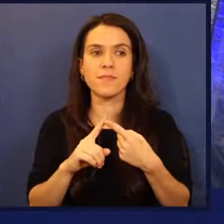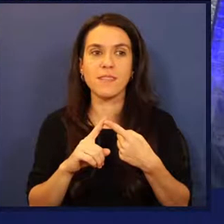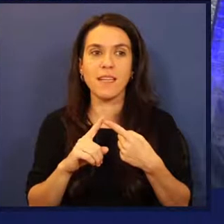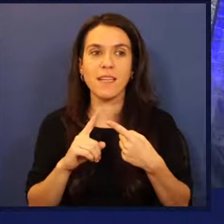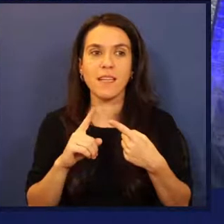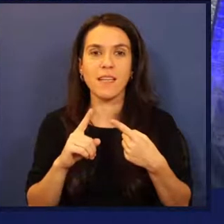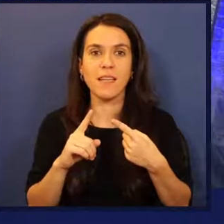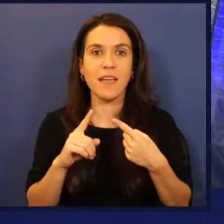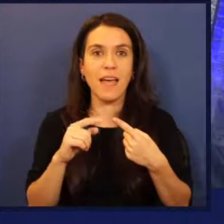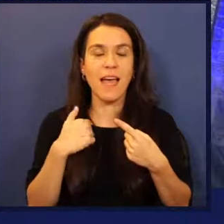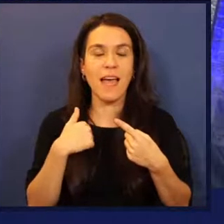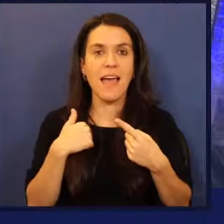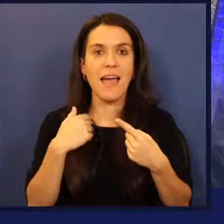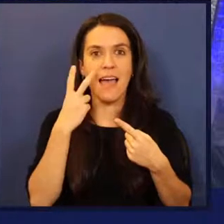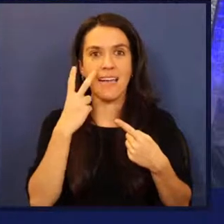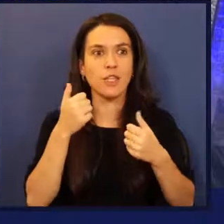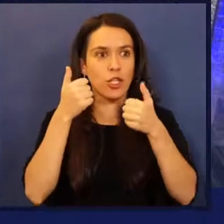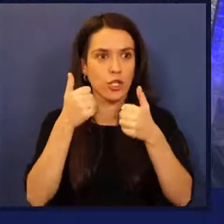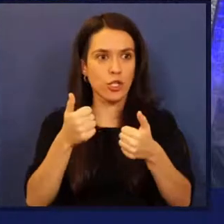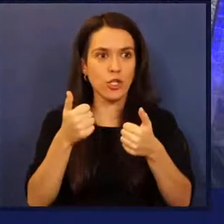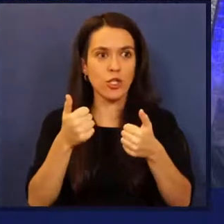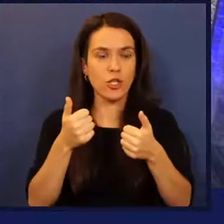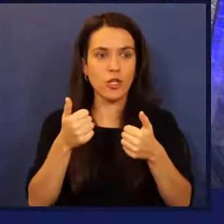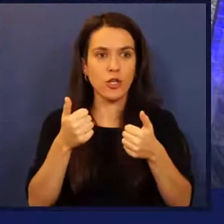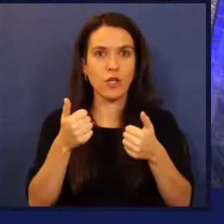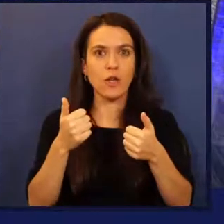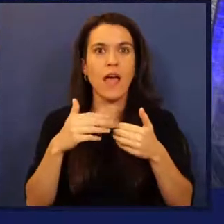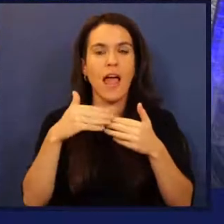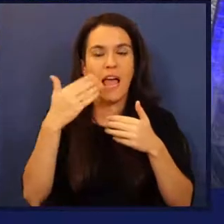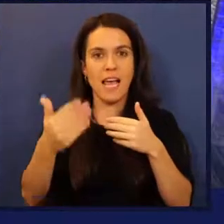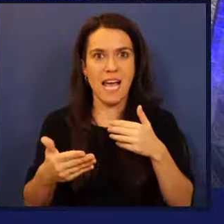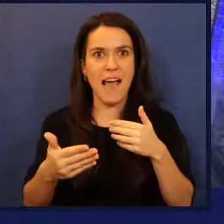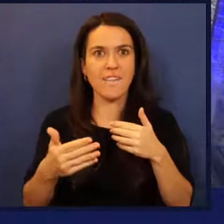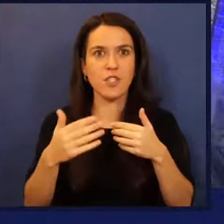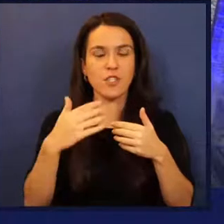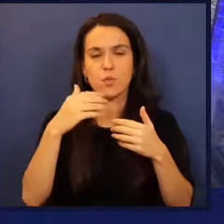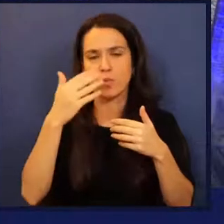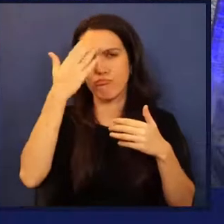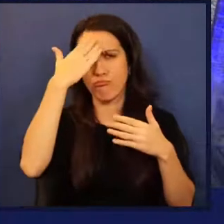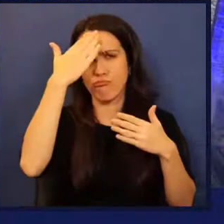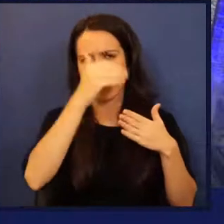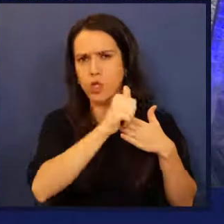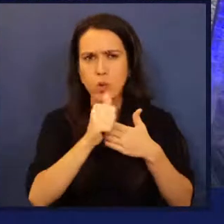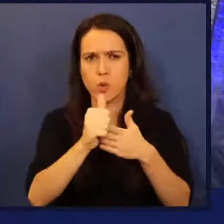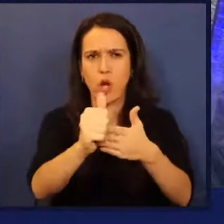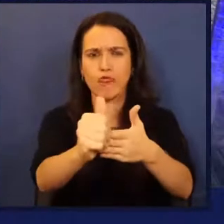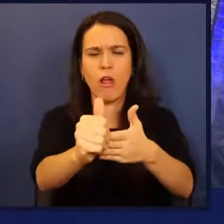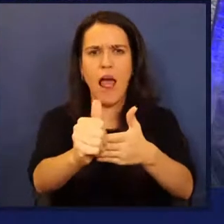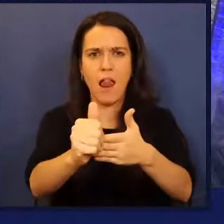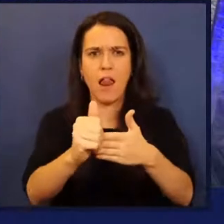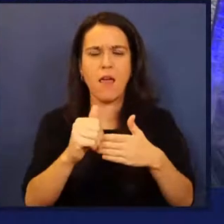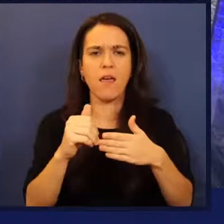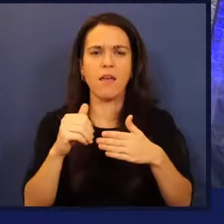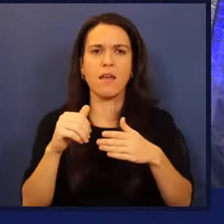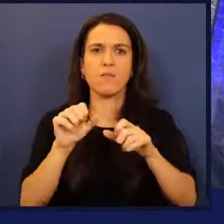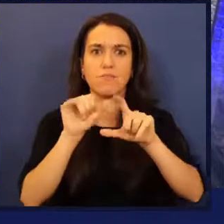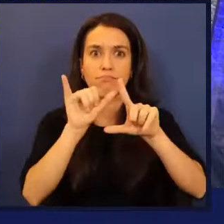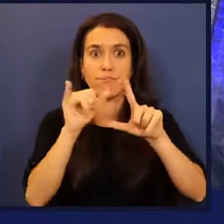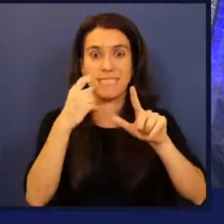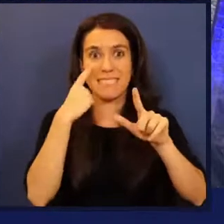there's a really great GitHub-based tutorial that you can walk through. It gives you a sample model. There's also